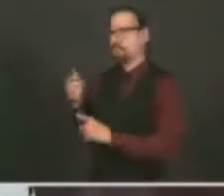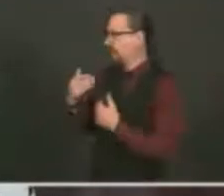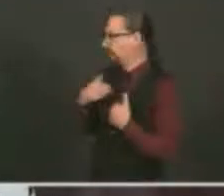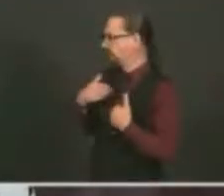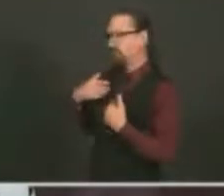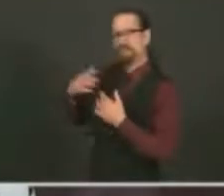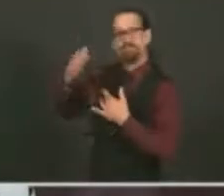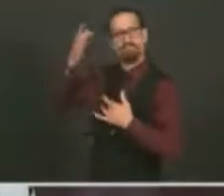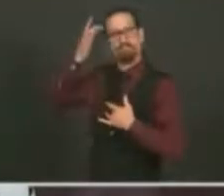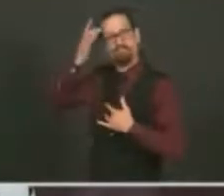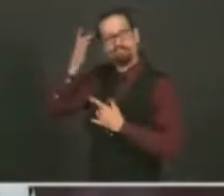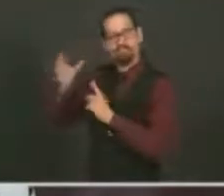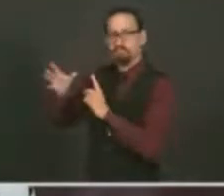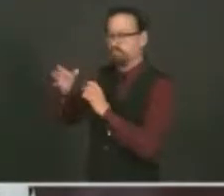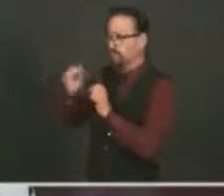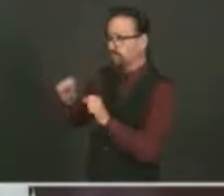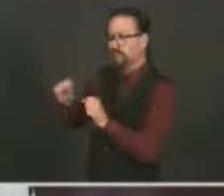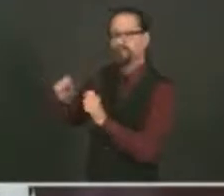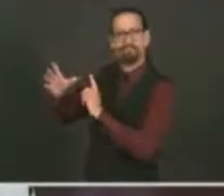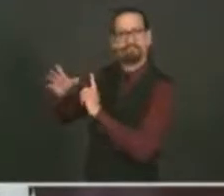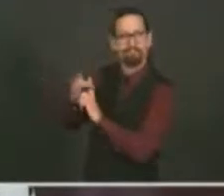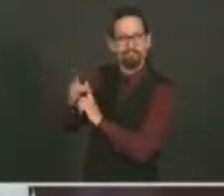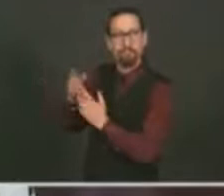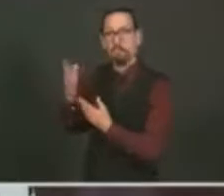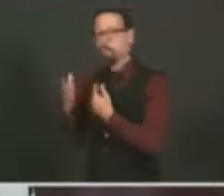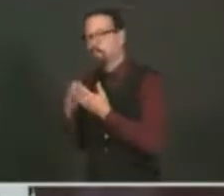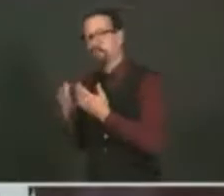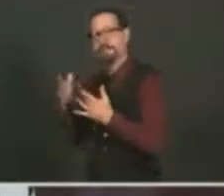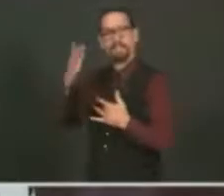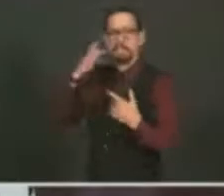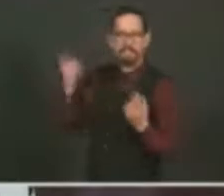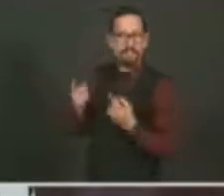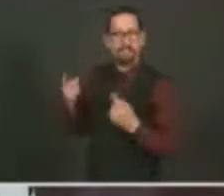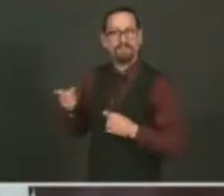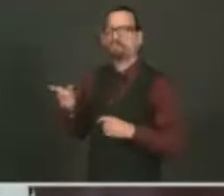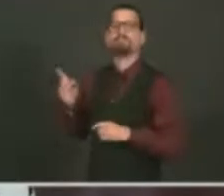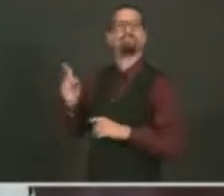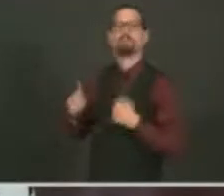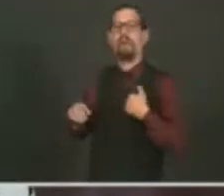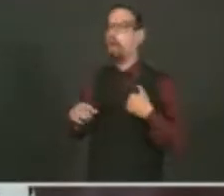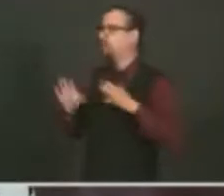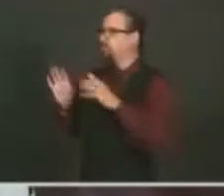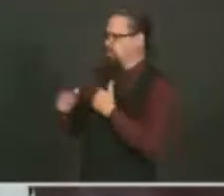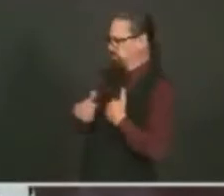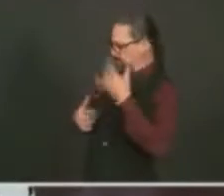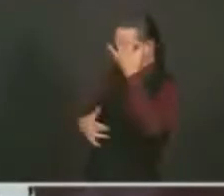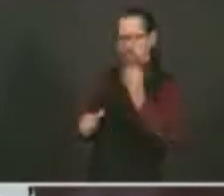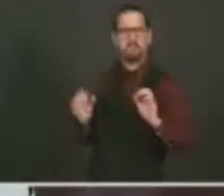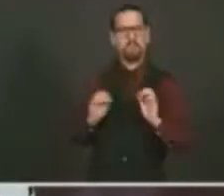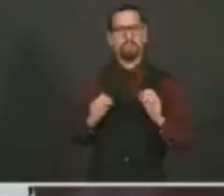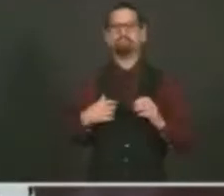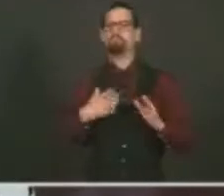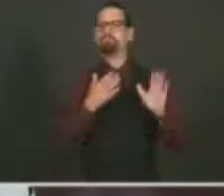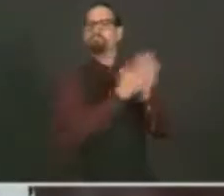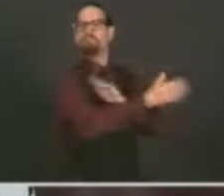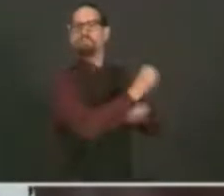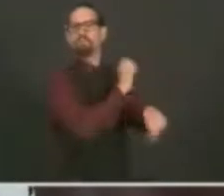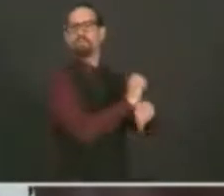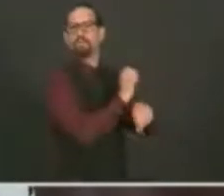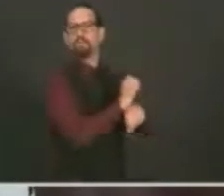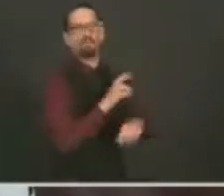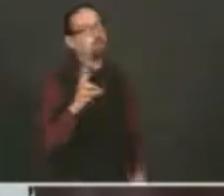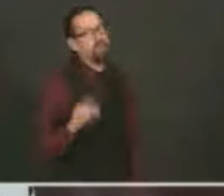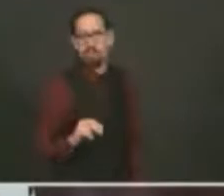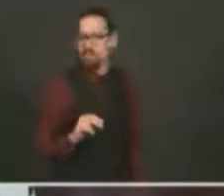contact, you're with someone who has symptoms, you need to stay home, not go to school, not go to work.